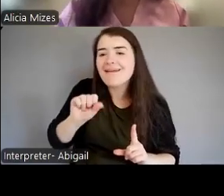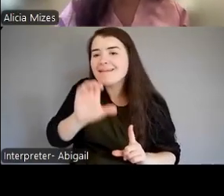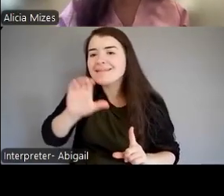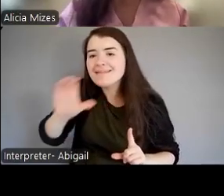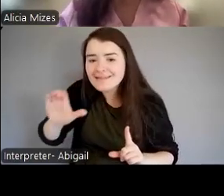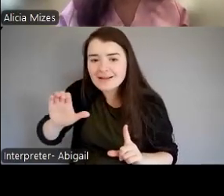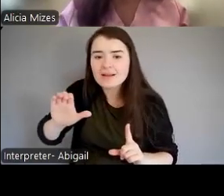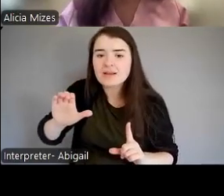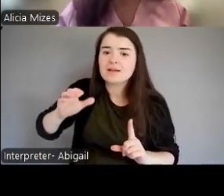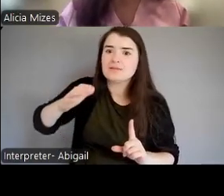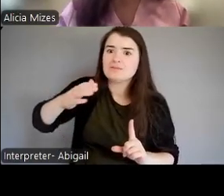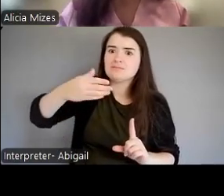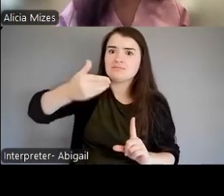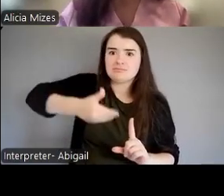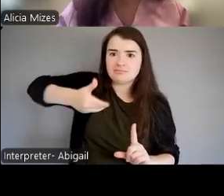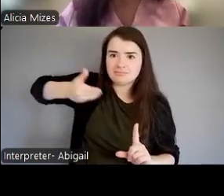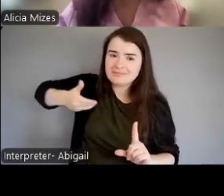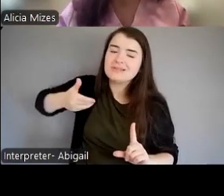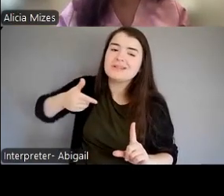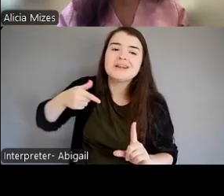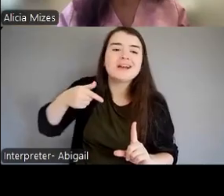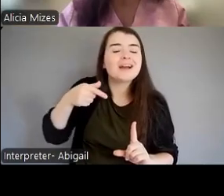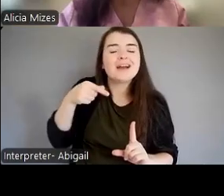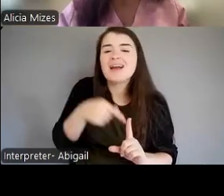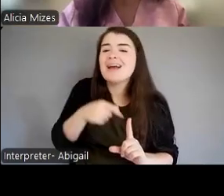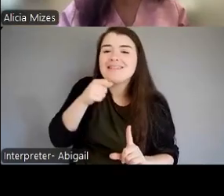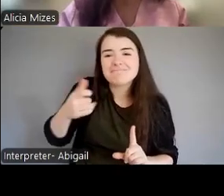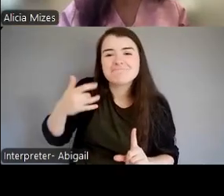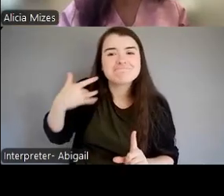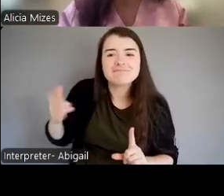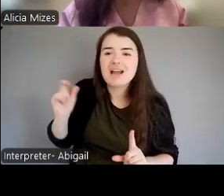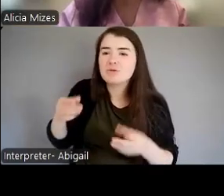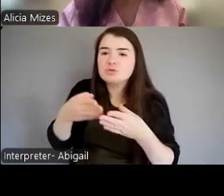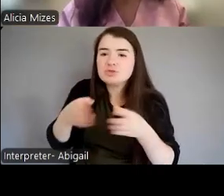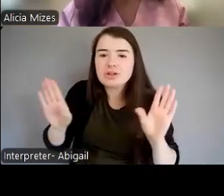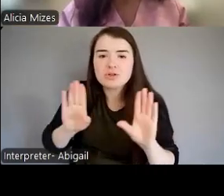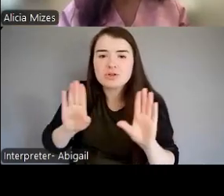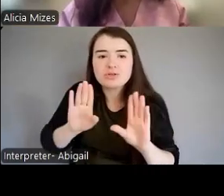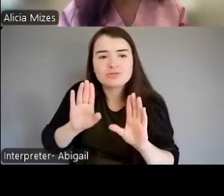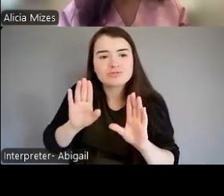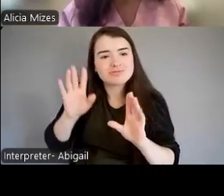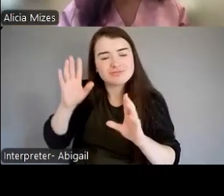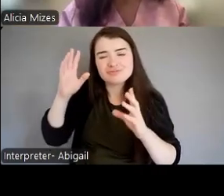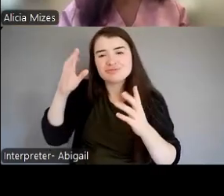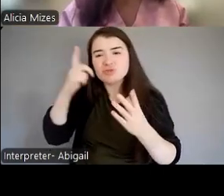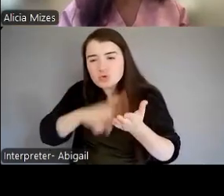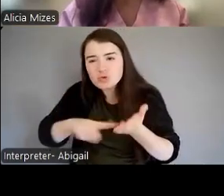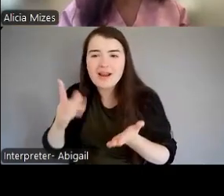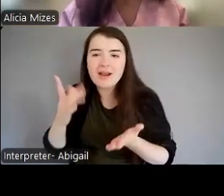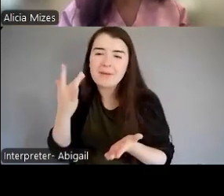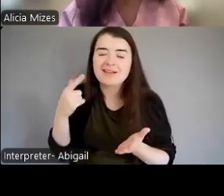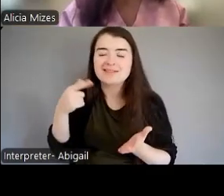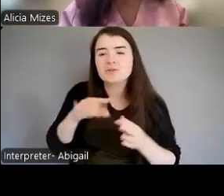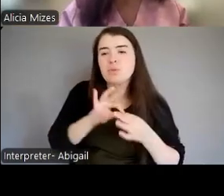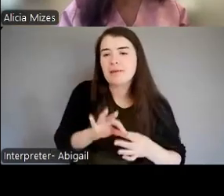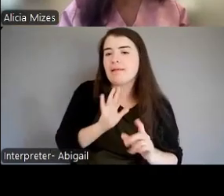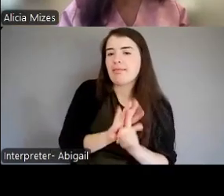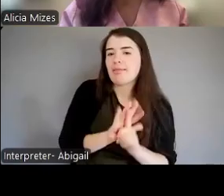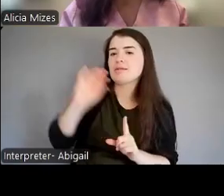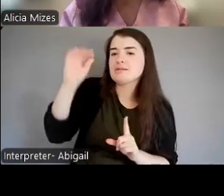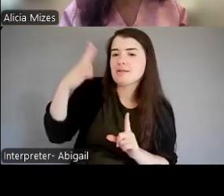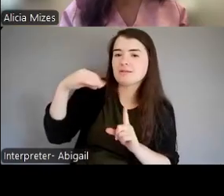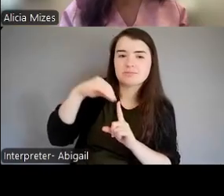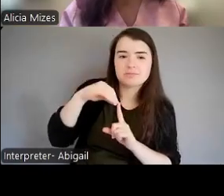we don't need to do a general screening because it tends to be related to sun exposure. So for people who have a family history of